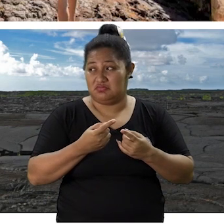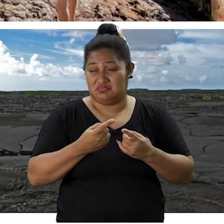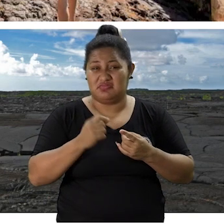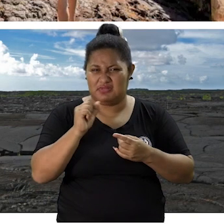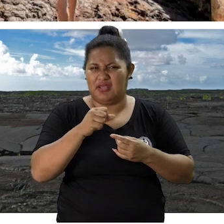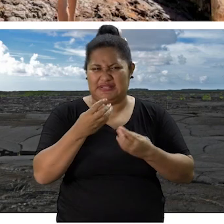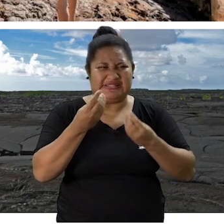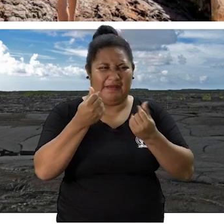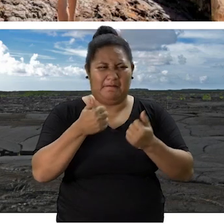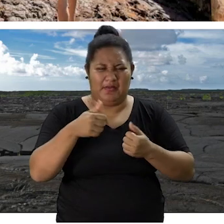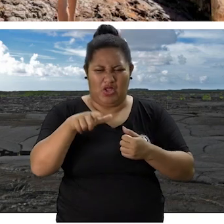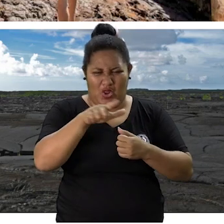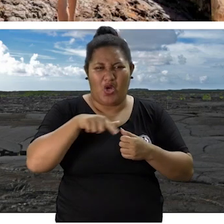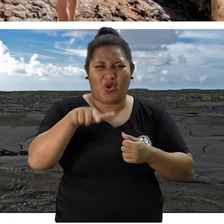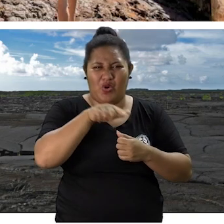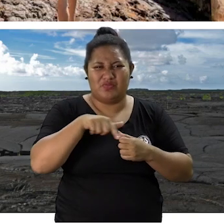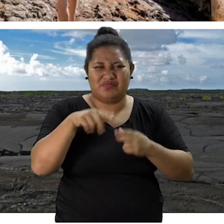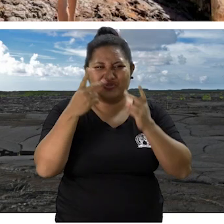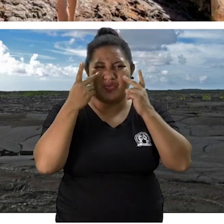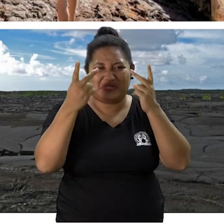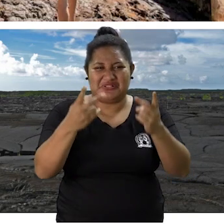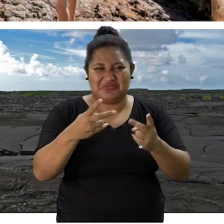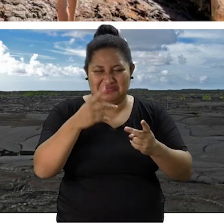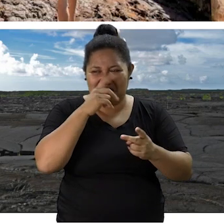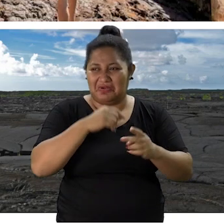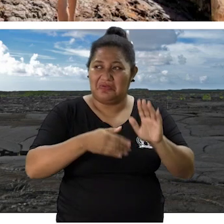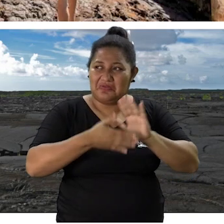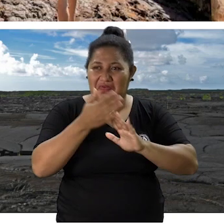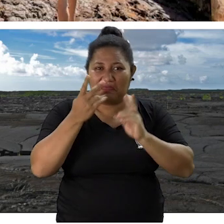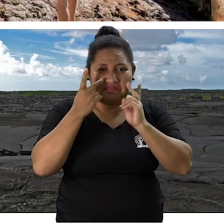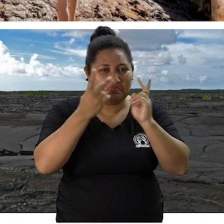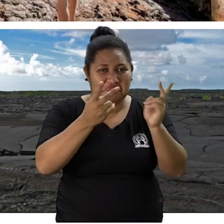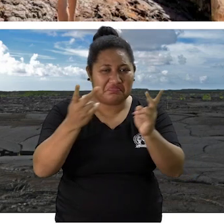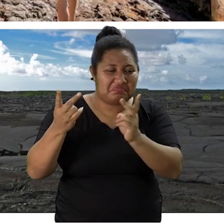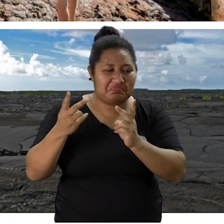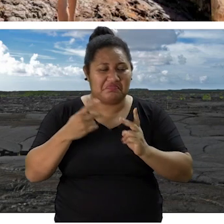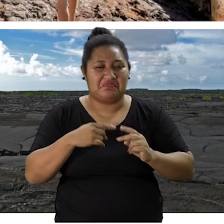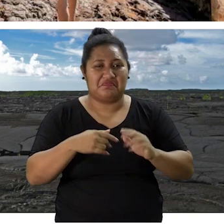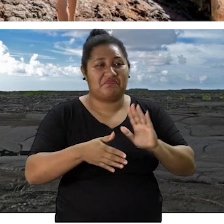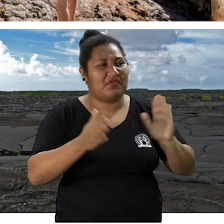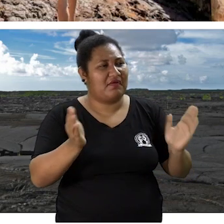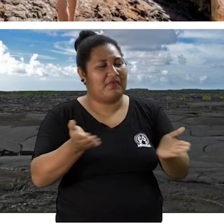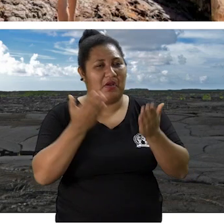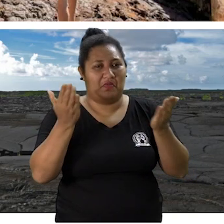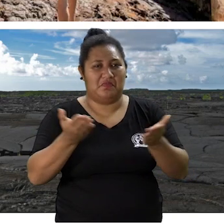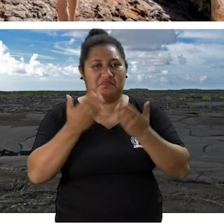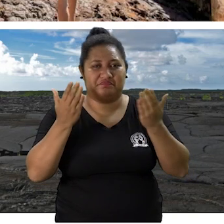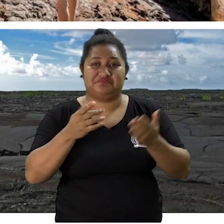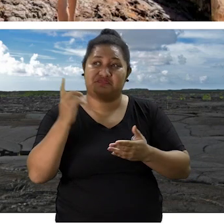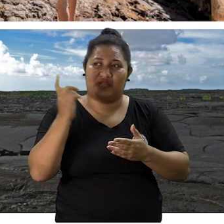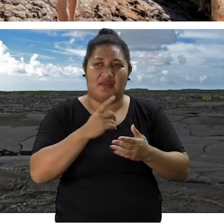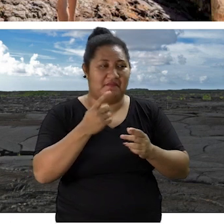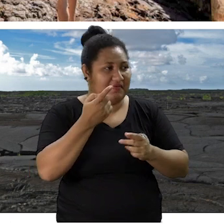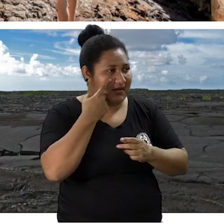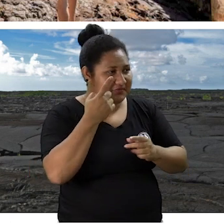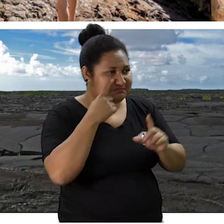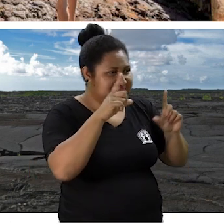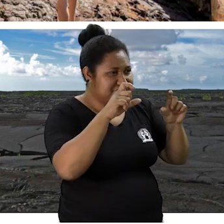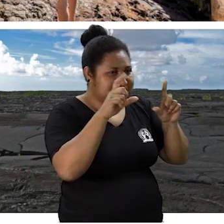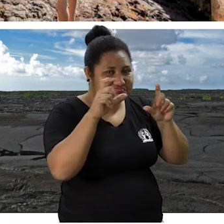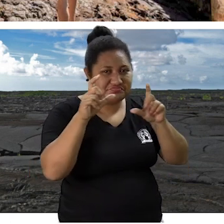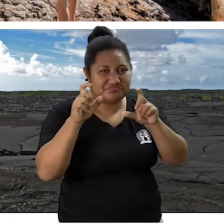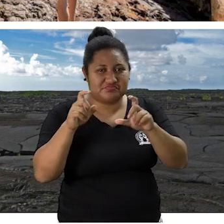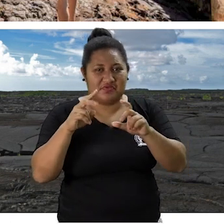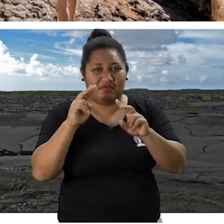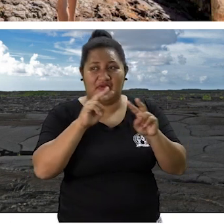whiwa I tono au sa morteimi nei. Ia, ole au whengasolo ai. Ia, e o maia mawhi vaenga nei. Ia,